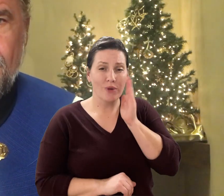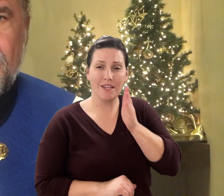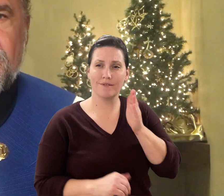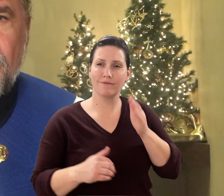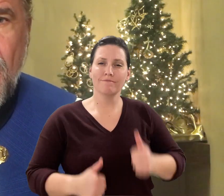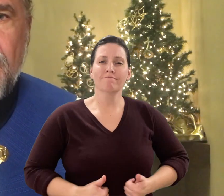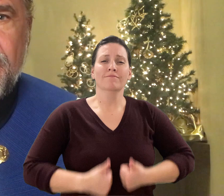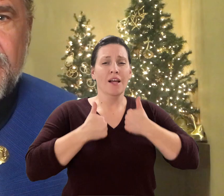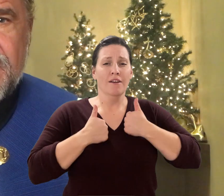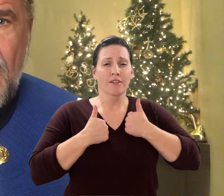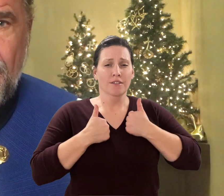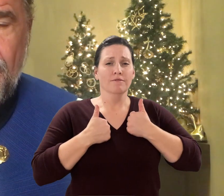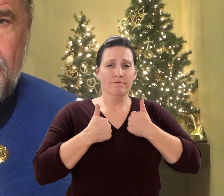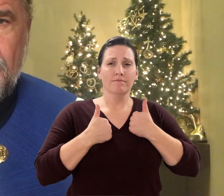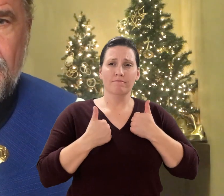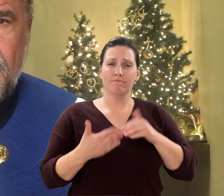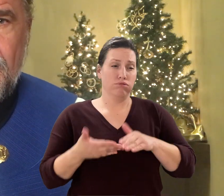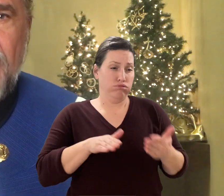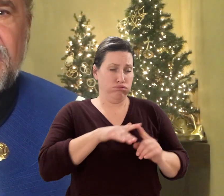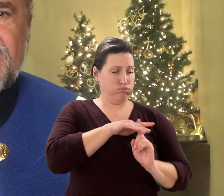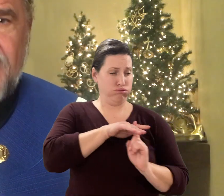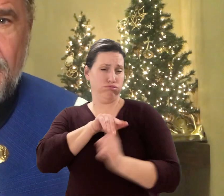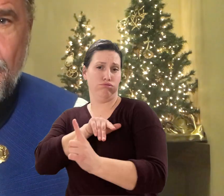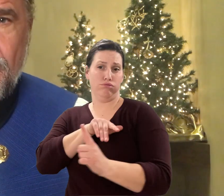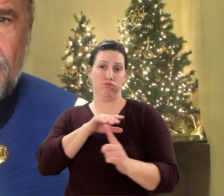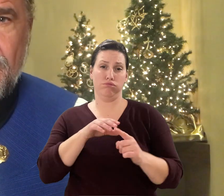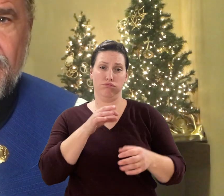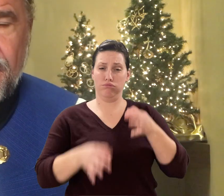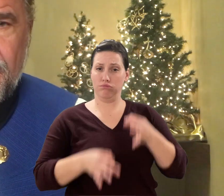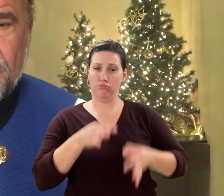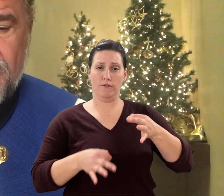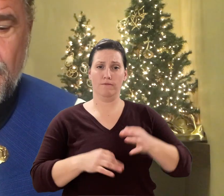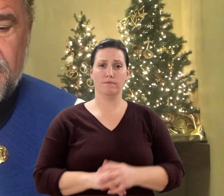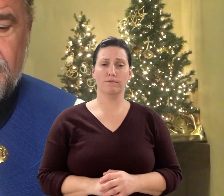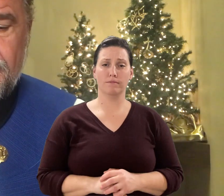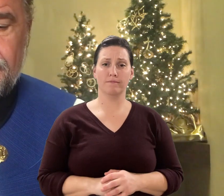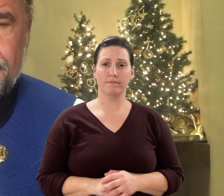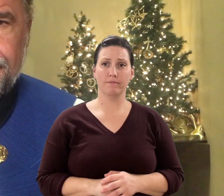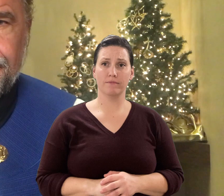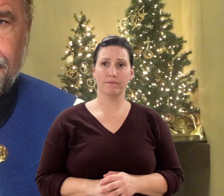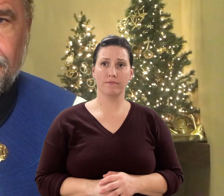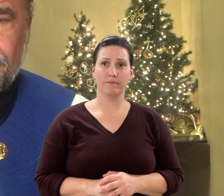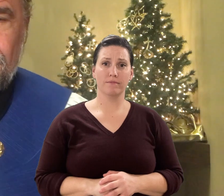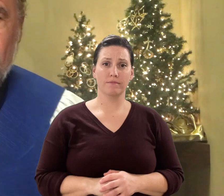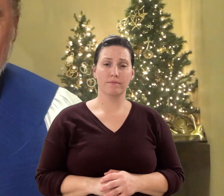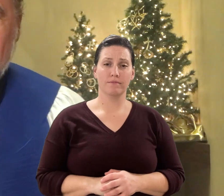certainly survive death and escape the final judgment.